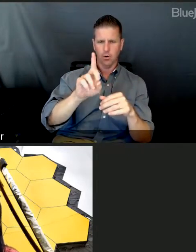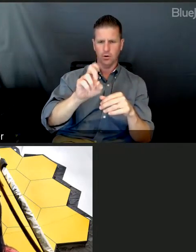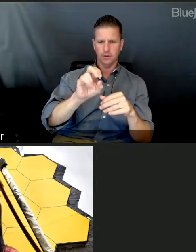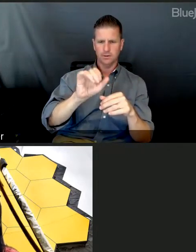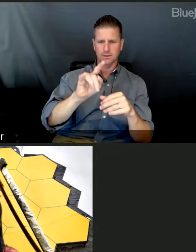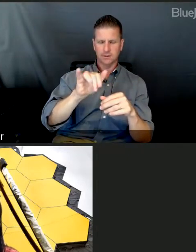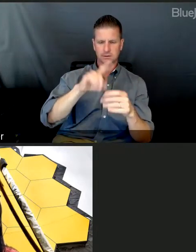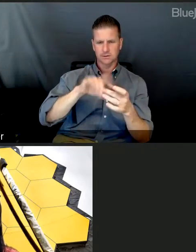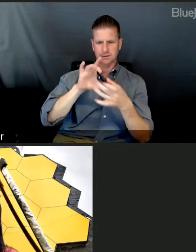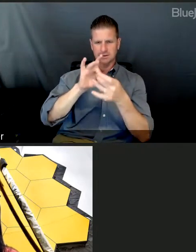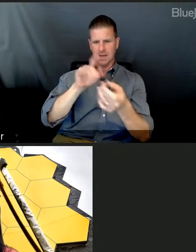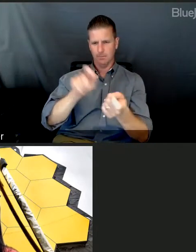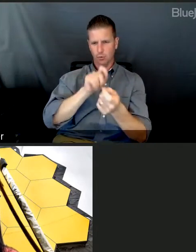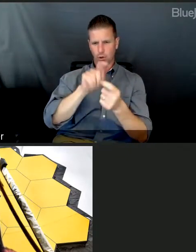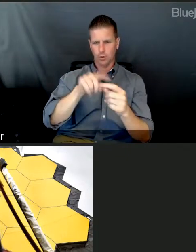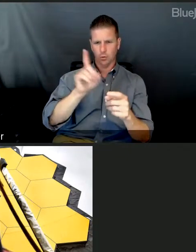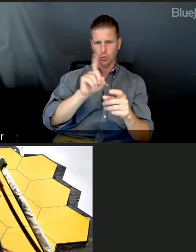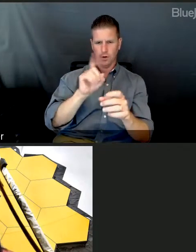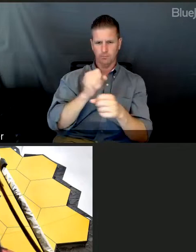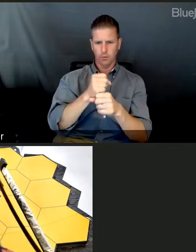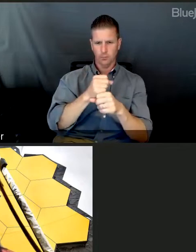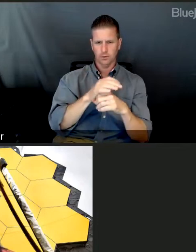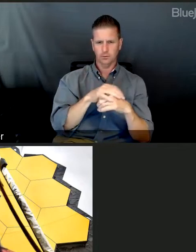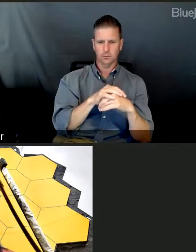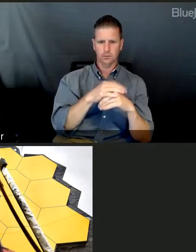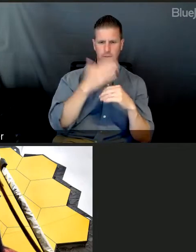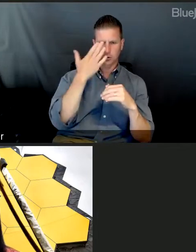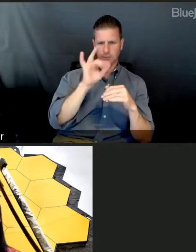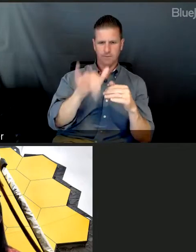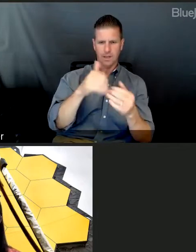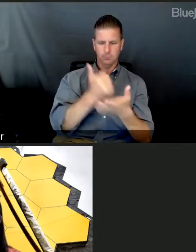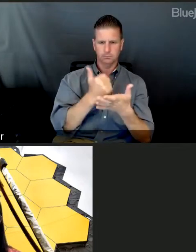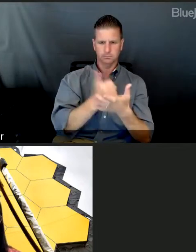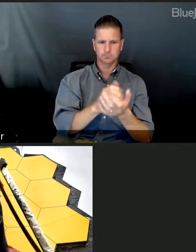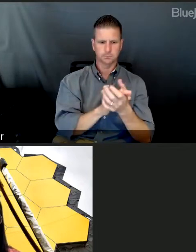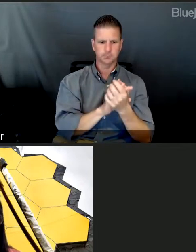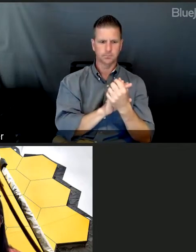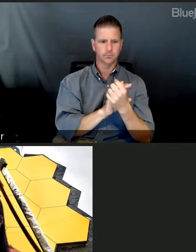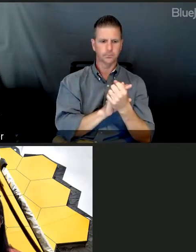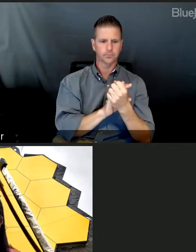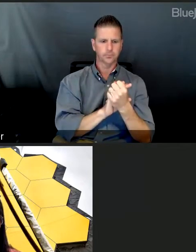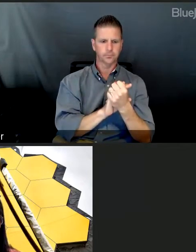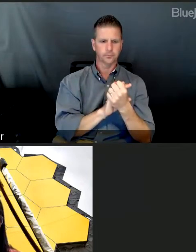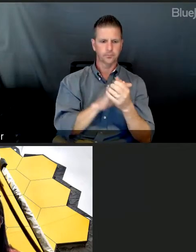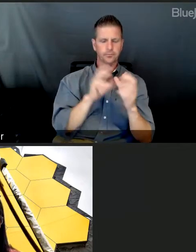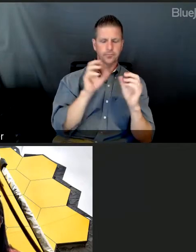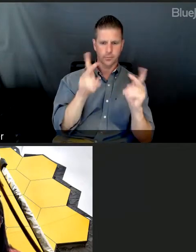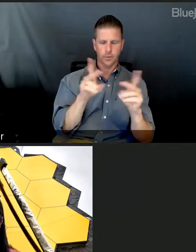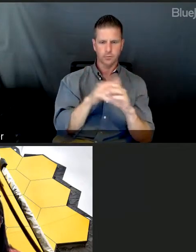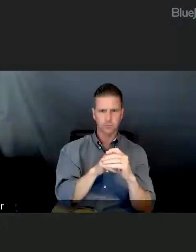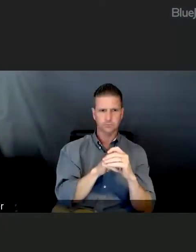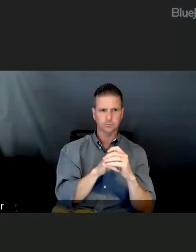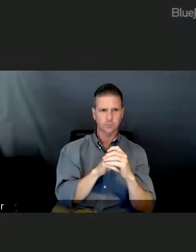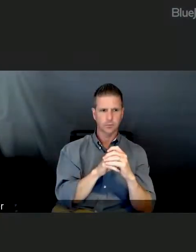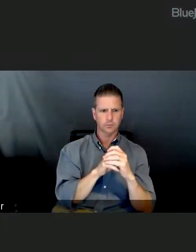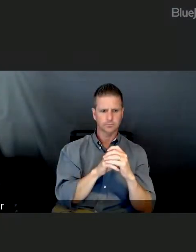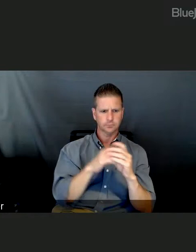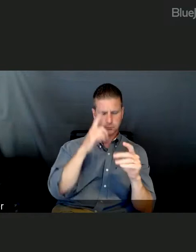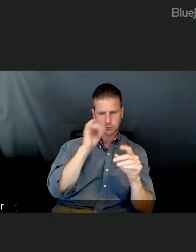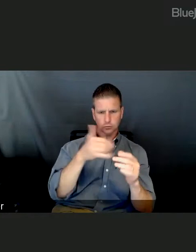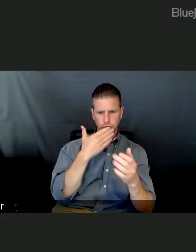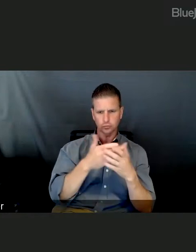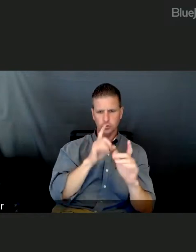it precisely to where it formed. I don't know if that helps. Okay. I think that's a good